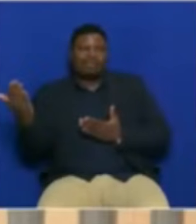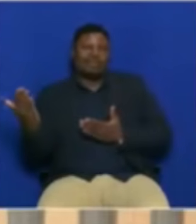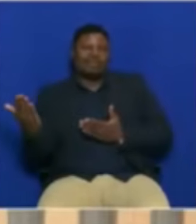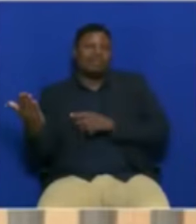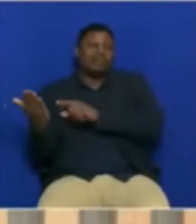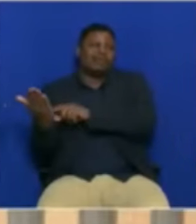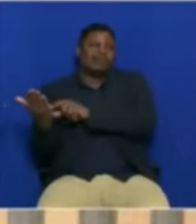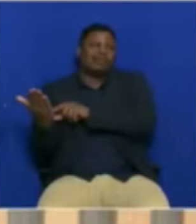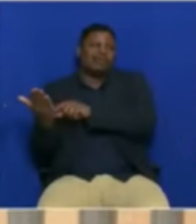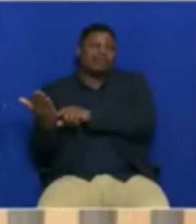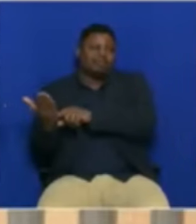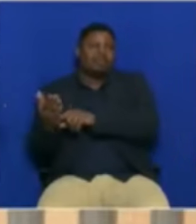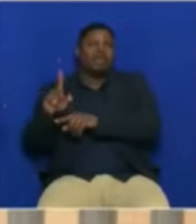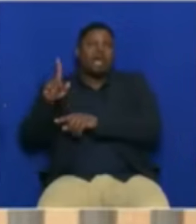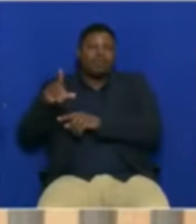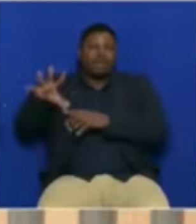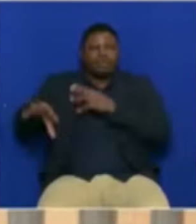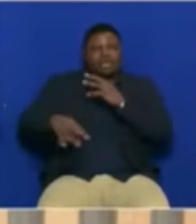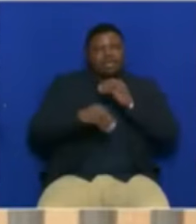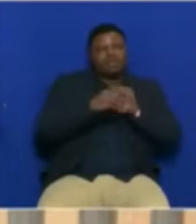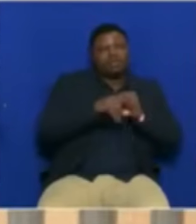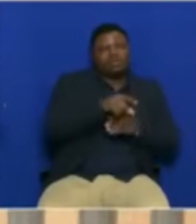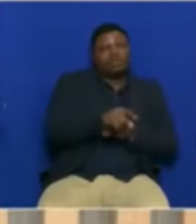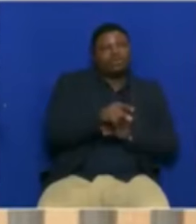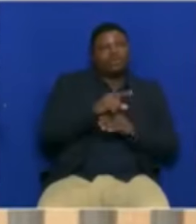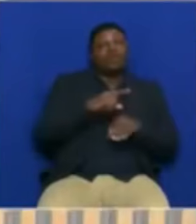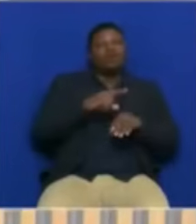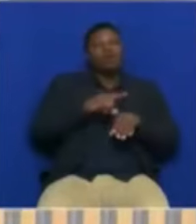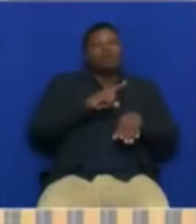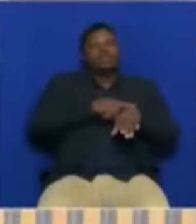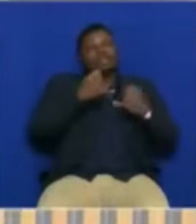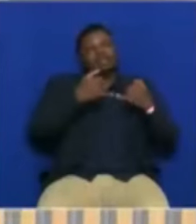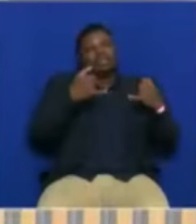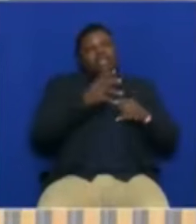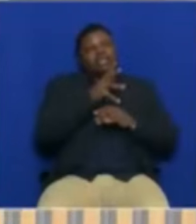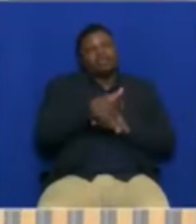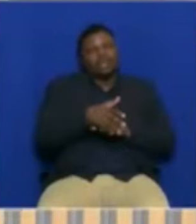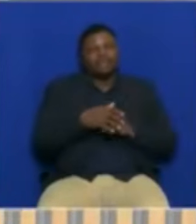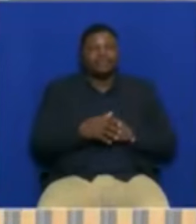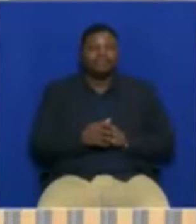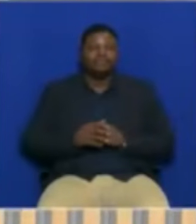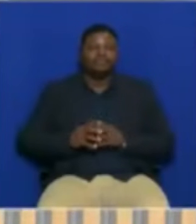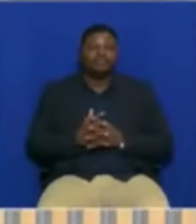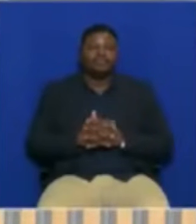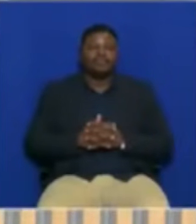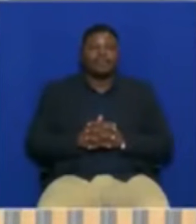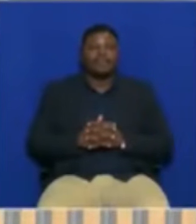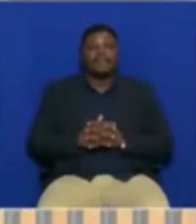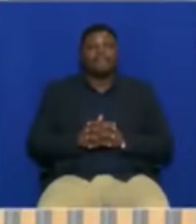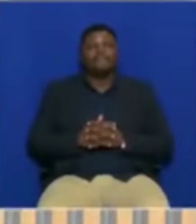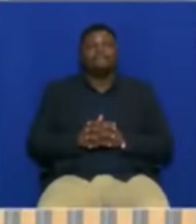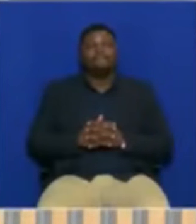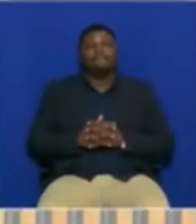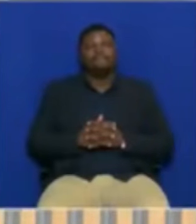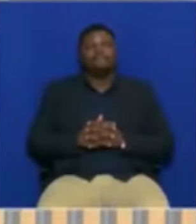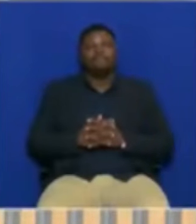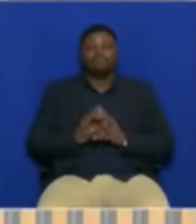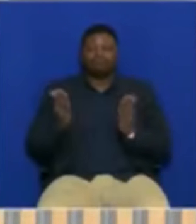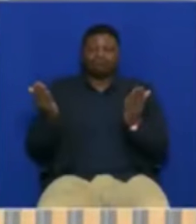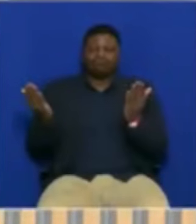timeline. Your anchor affidavit, as you called it. Thank you, Chair. Okay. So